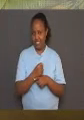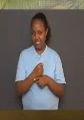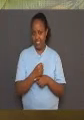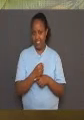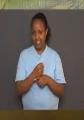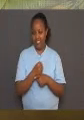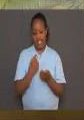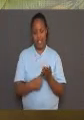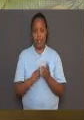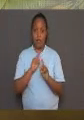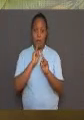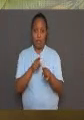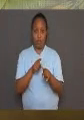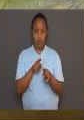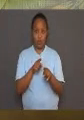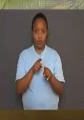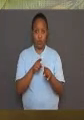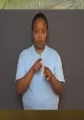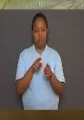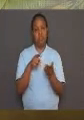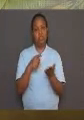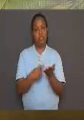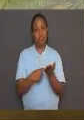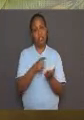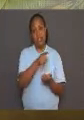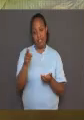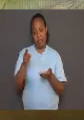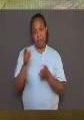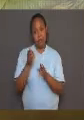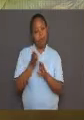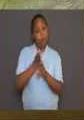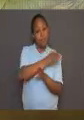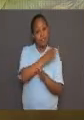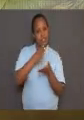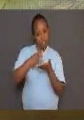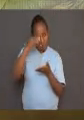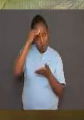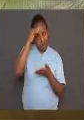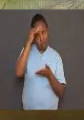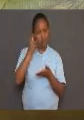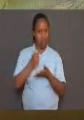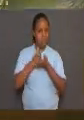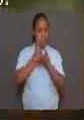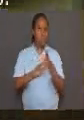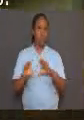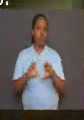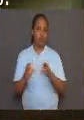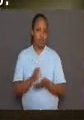the answer is based upon what you have learned in previous grades.